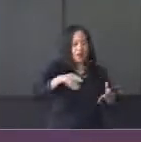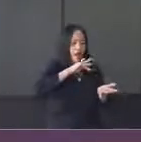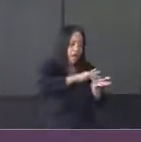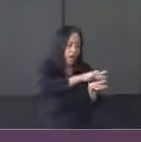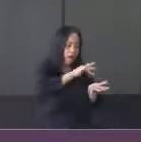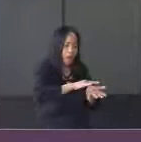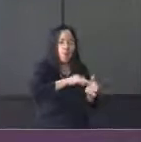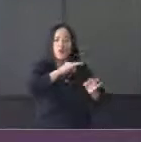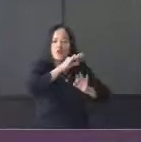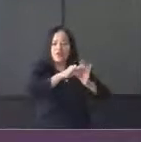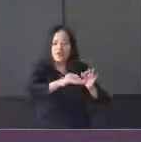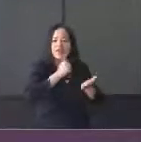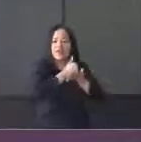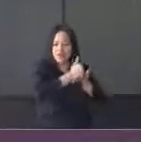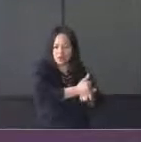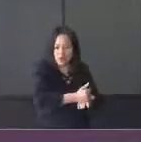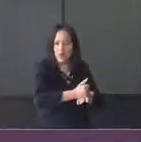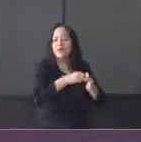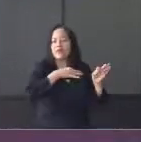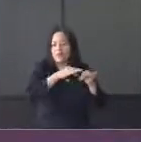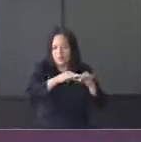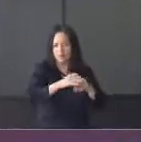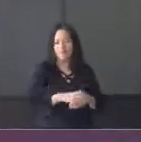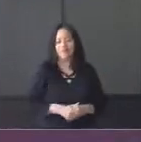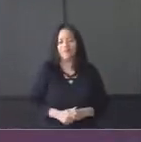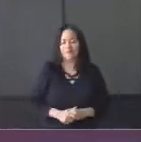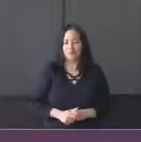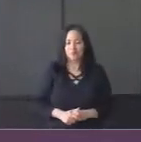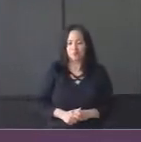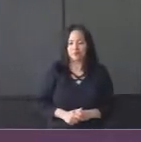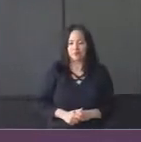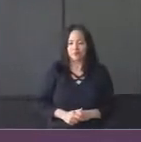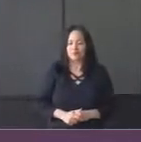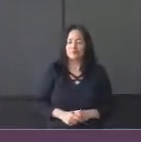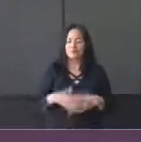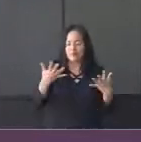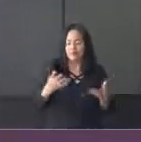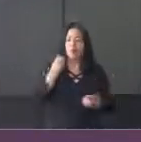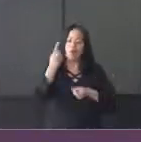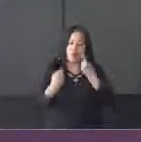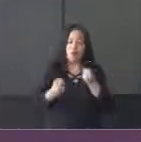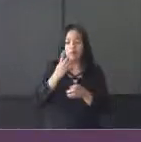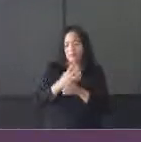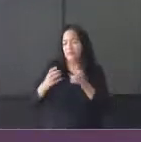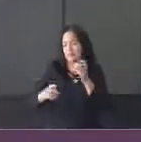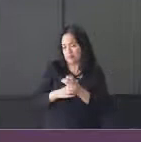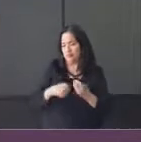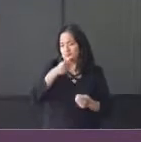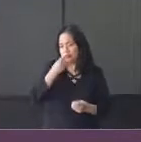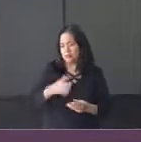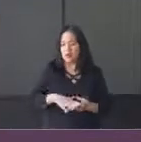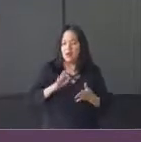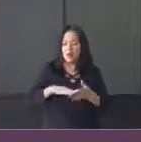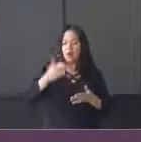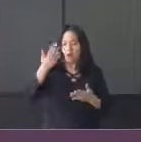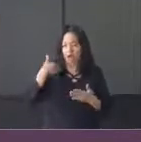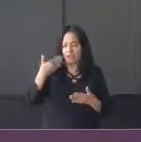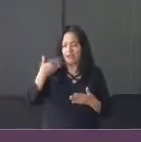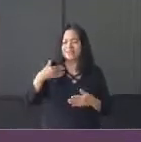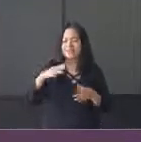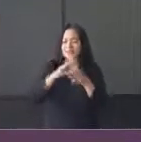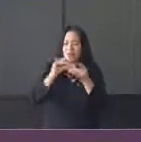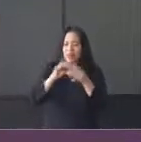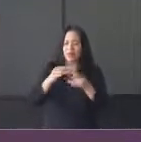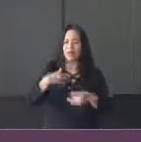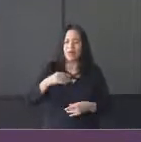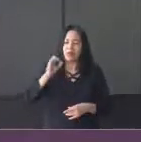to all people to generate inclusion and diversity policies. So these are some of the actions. In my